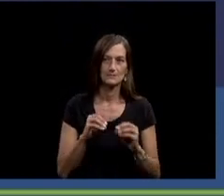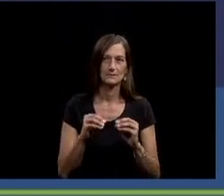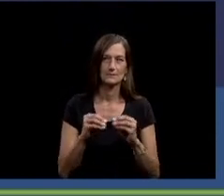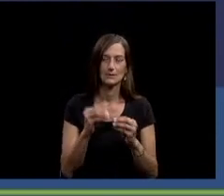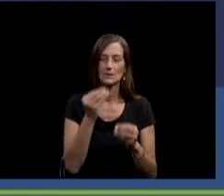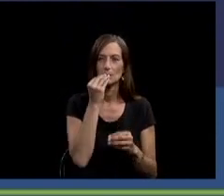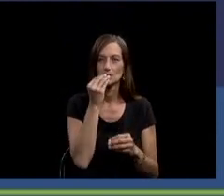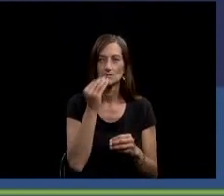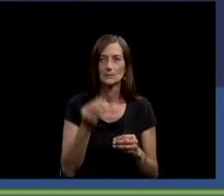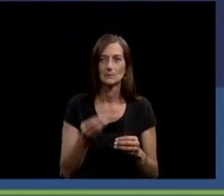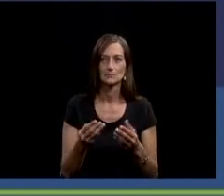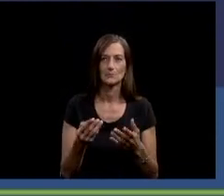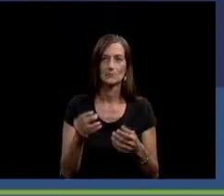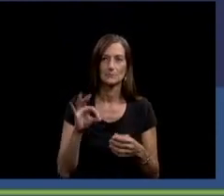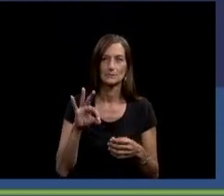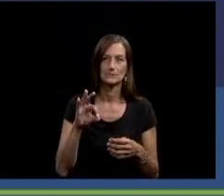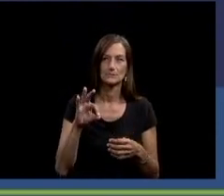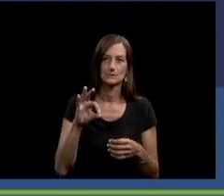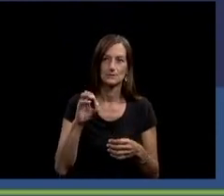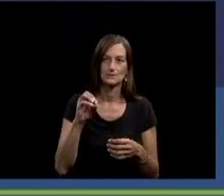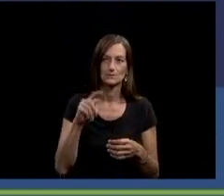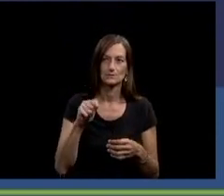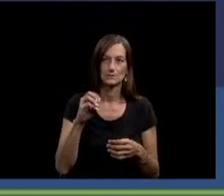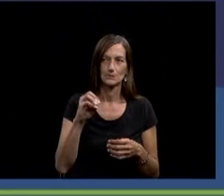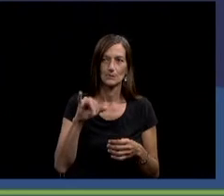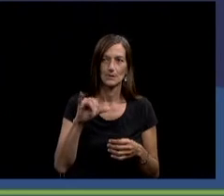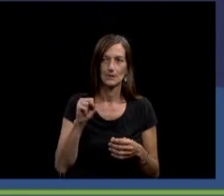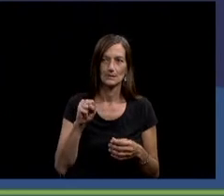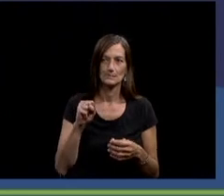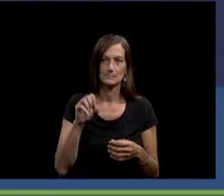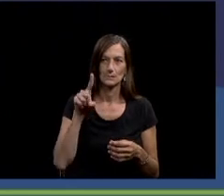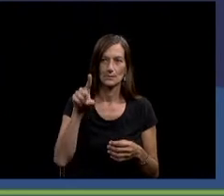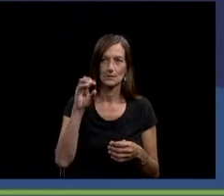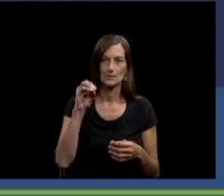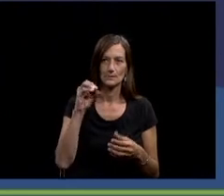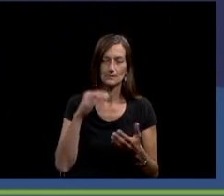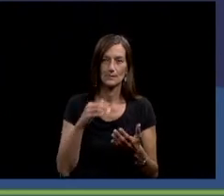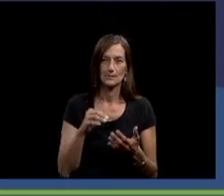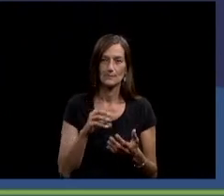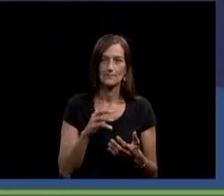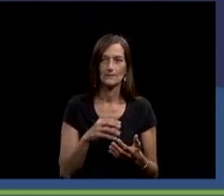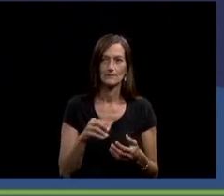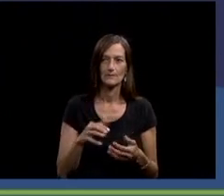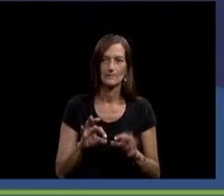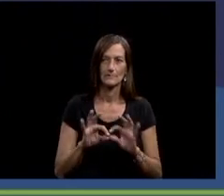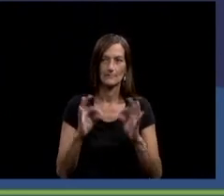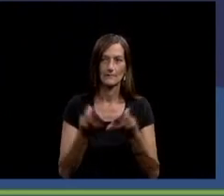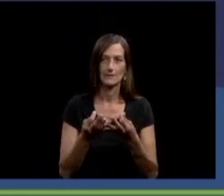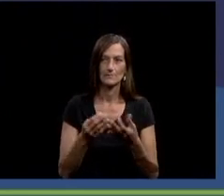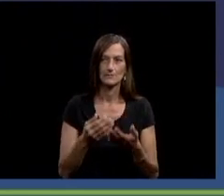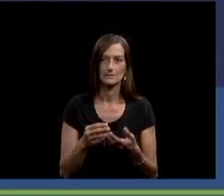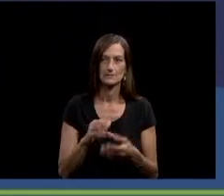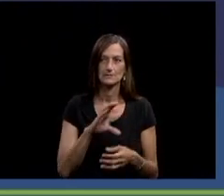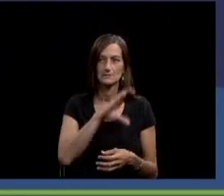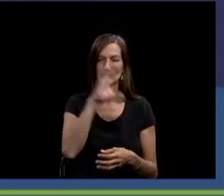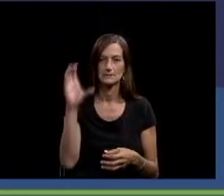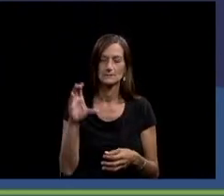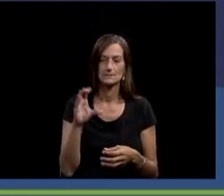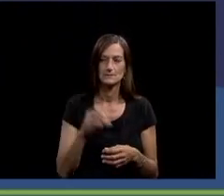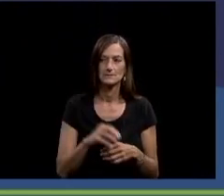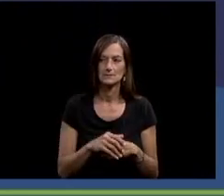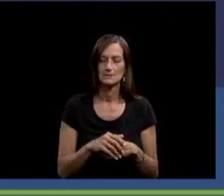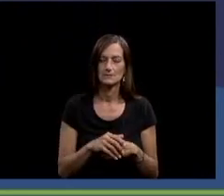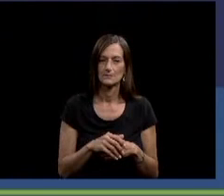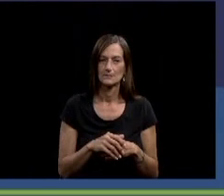families during the Thanksgiving and Christmas holidays of 2019. Before COVID, we conducted a number of Coffee with a